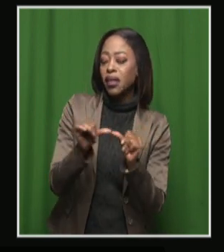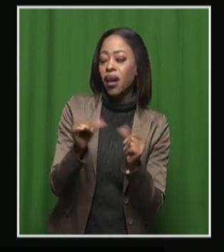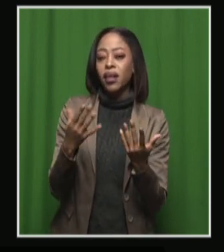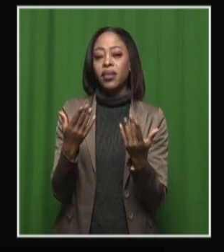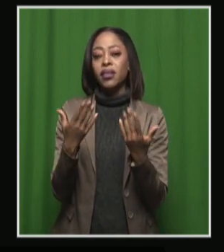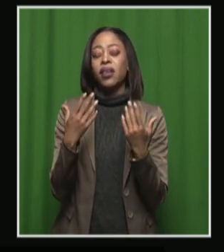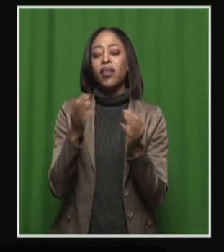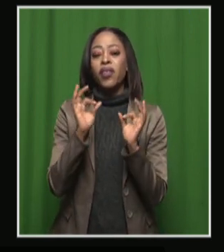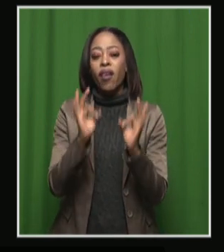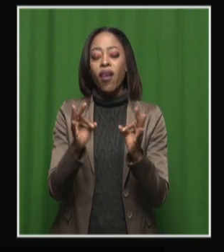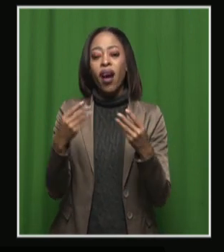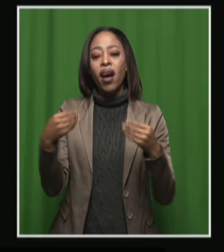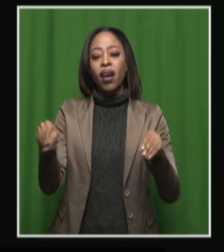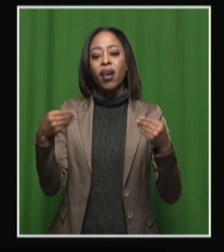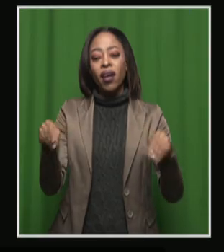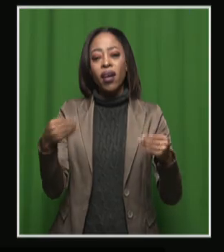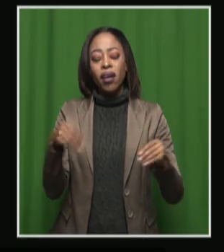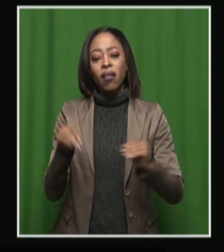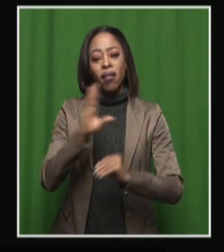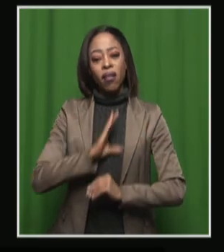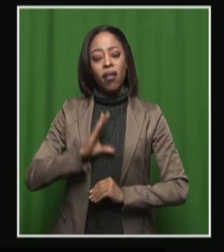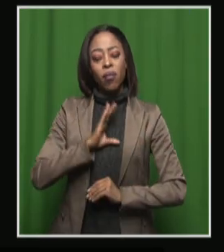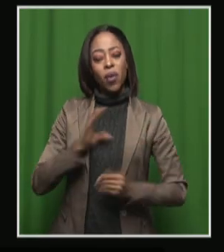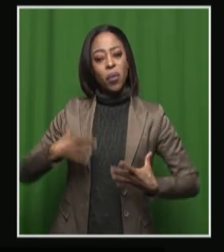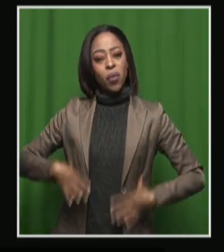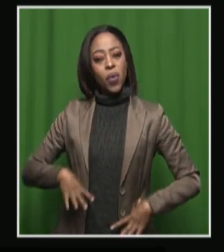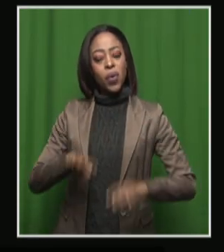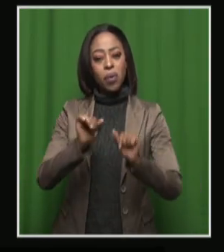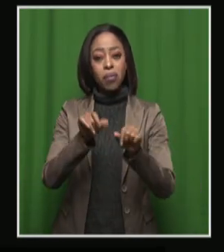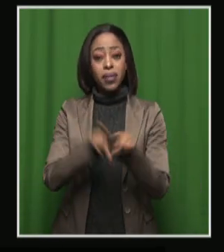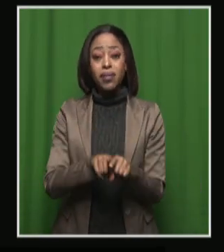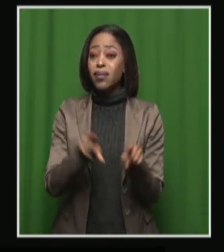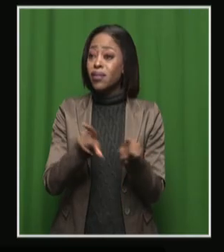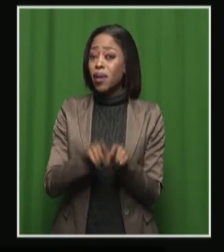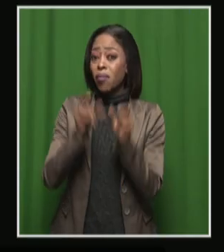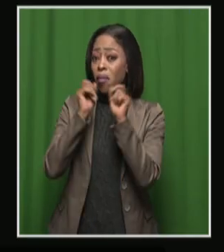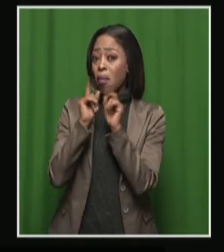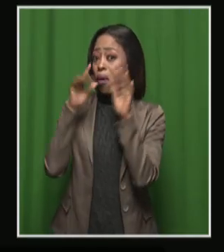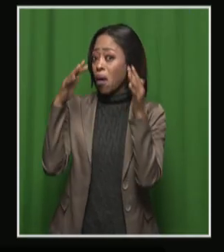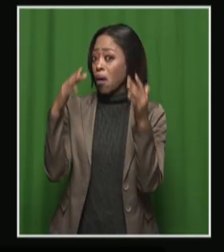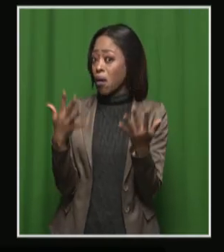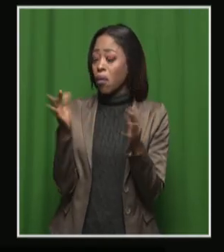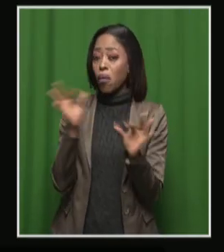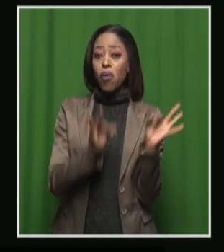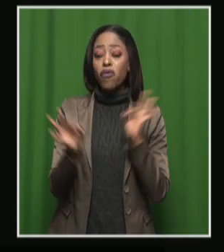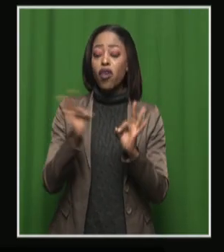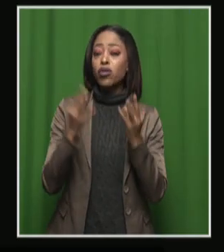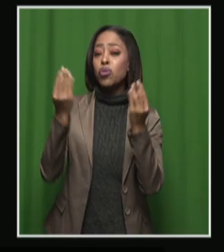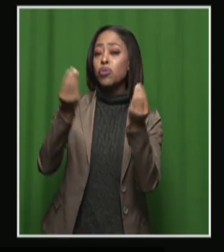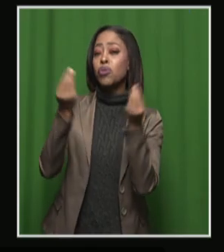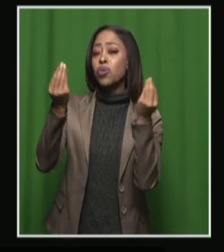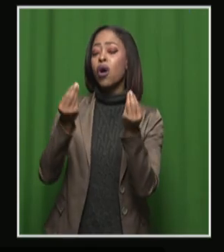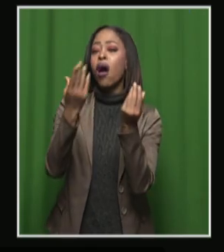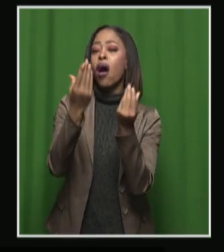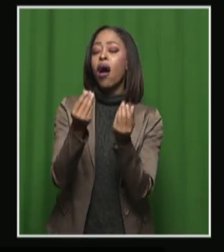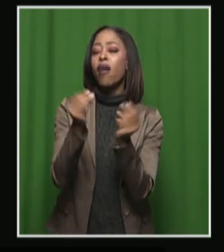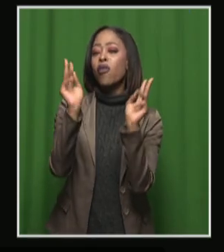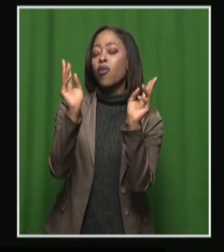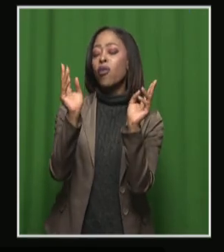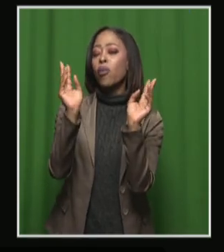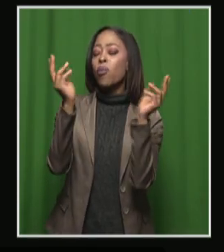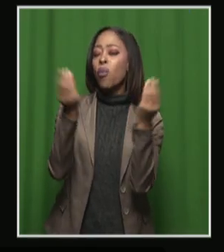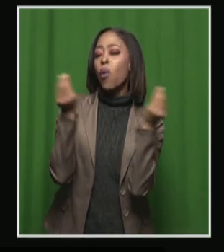that is comfortable for you and your body, and also not knowing what is currently fashionable in the market. So those are some of the